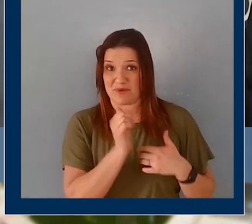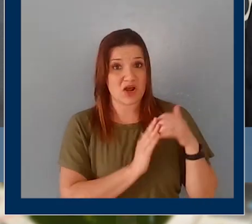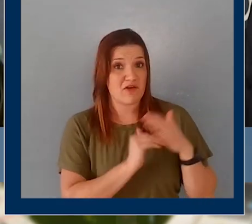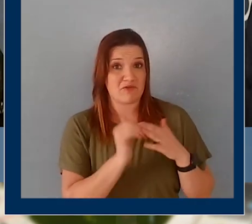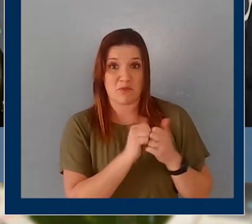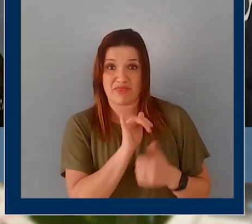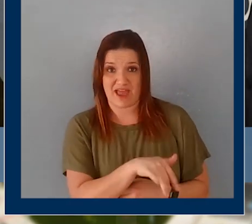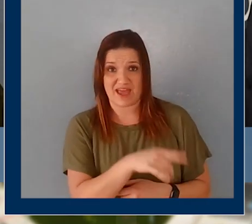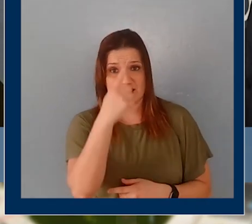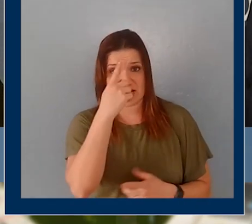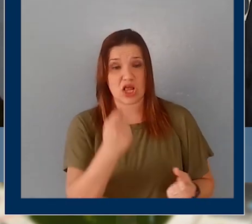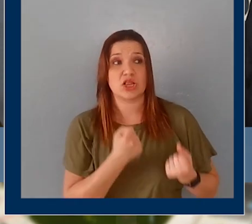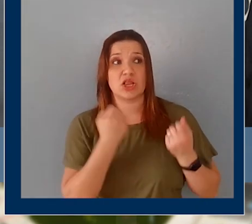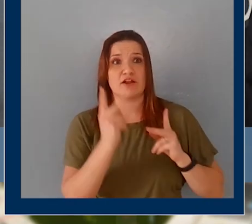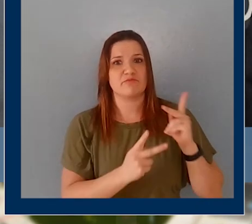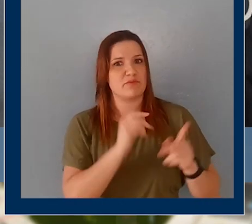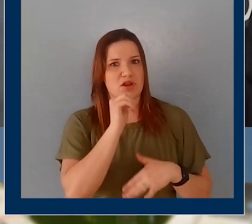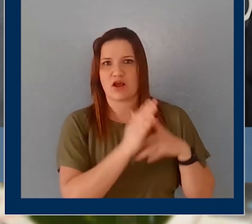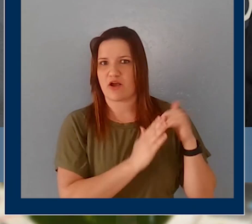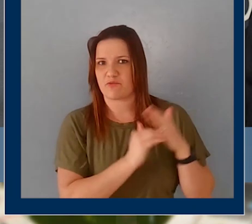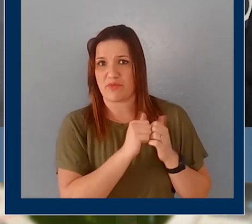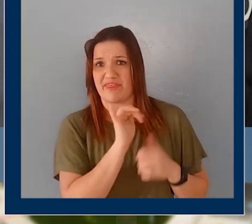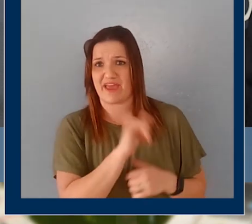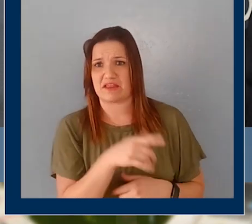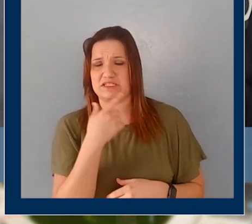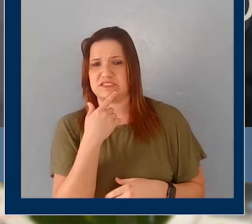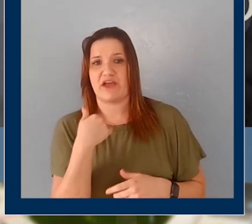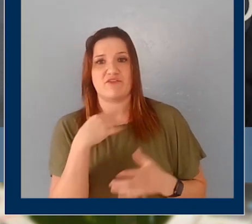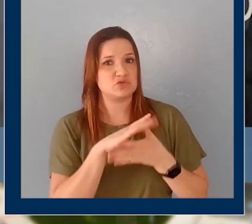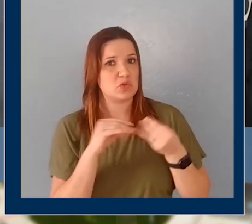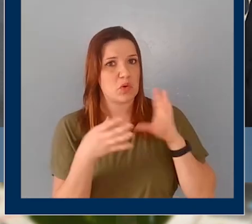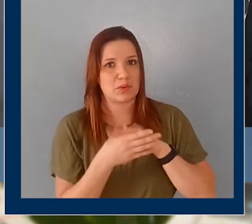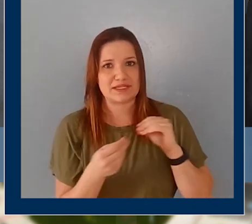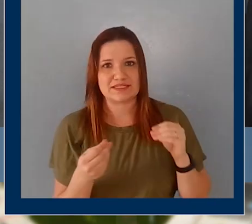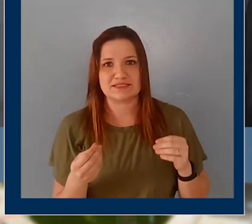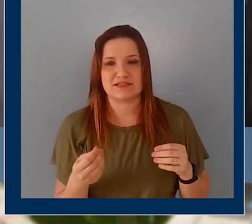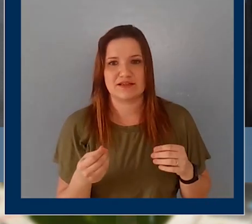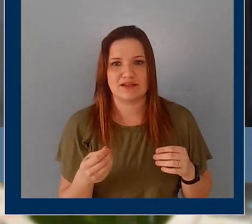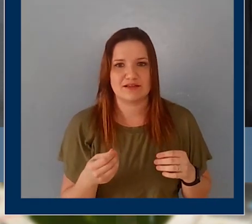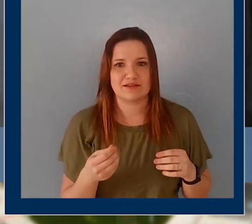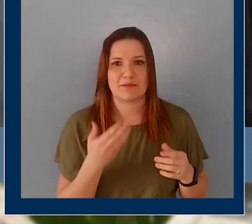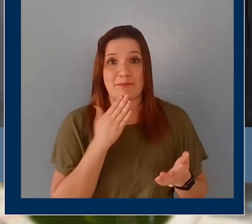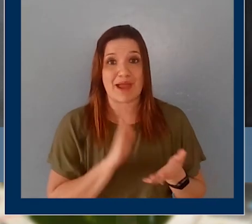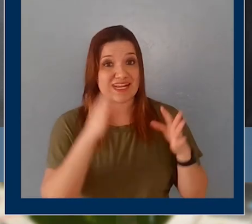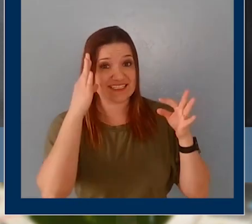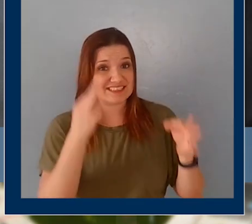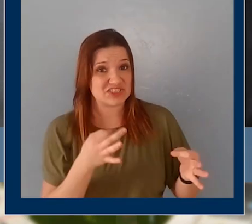their training. Obviously, we want to do everything we can to keep people out of the hospital.